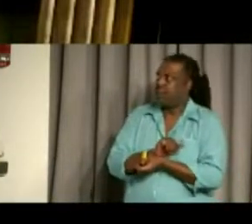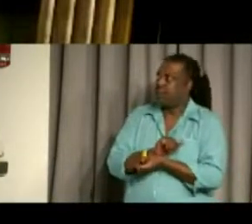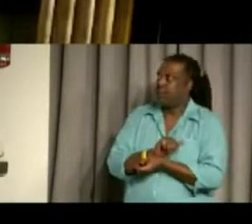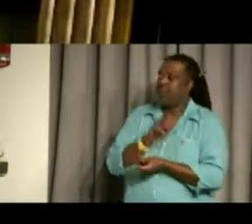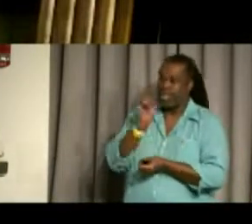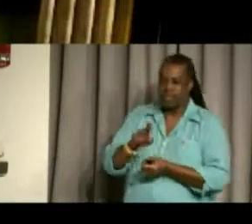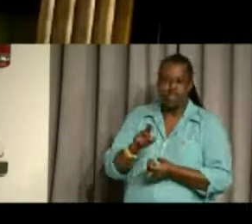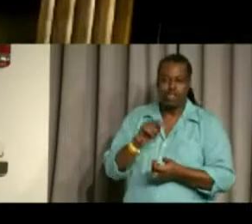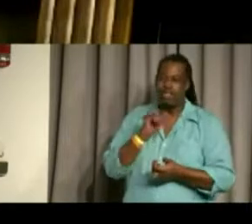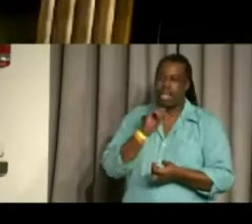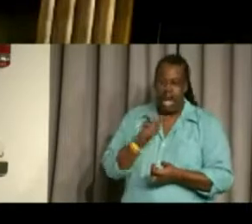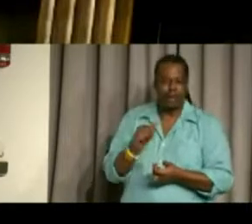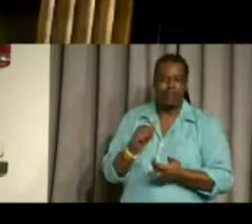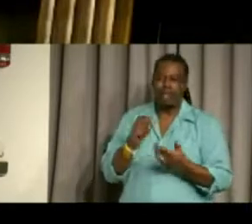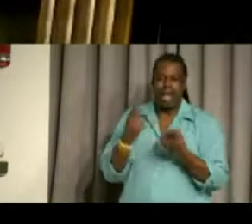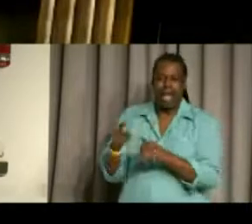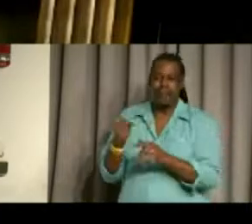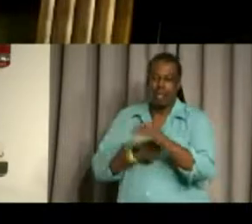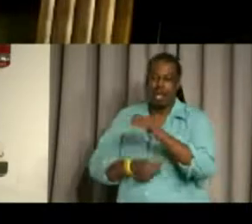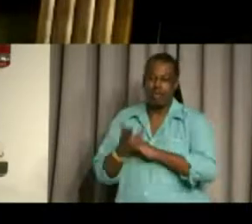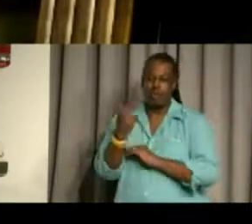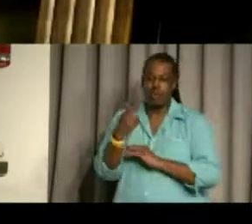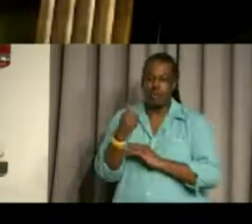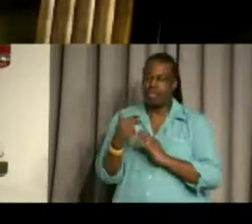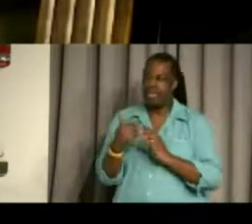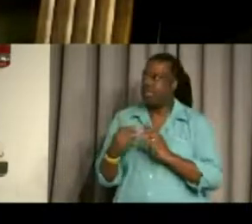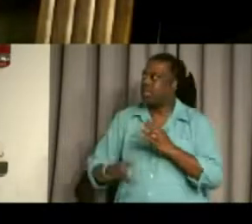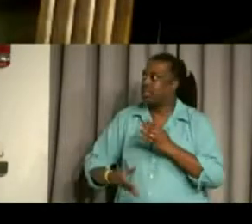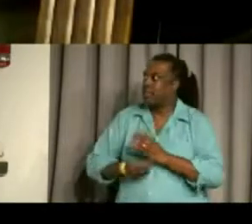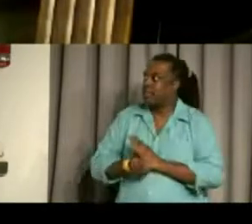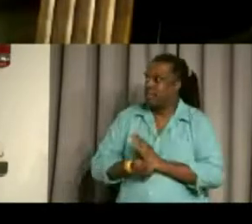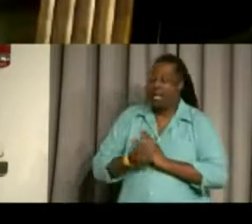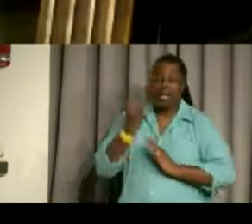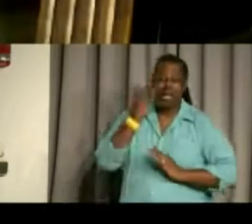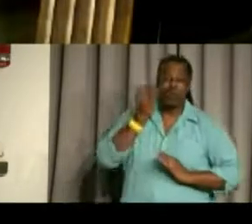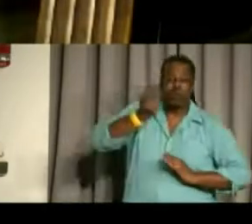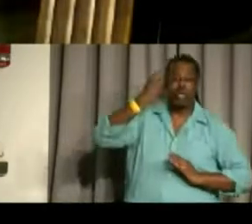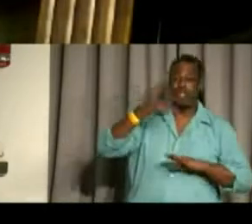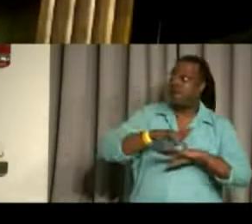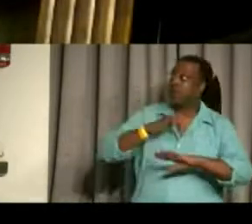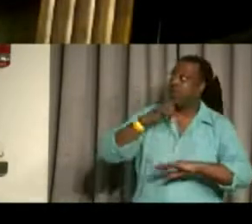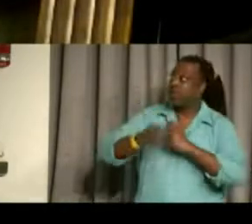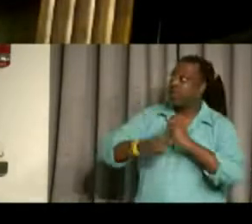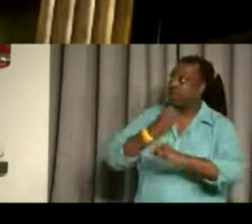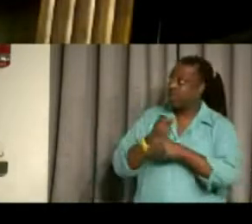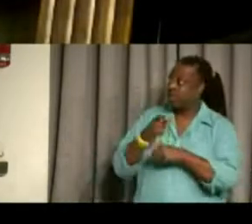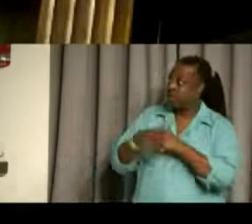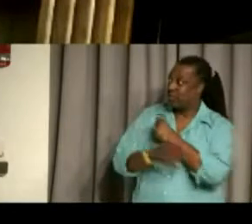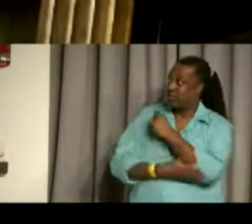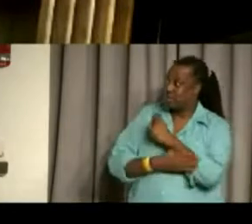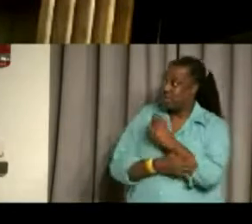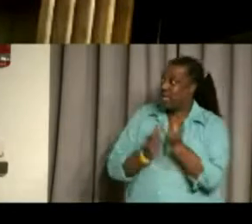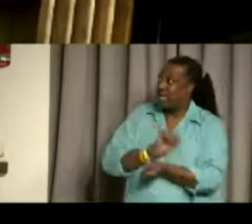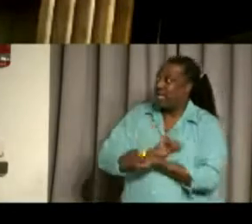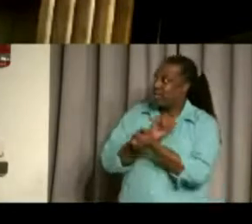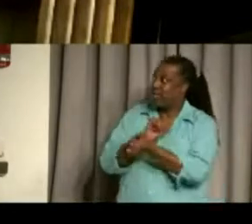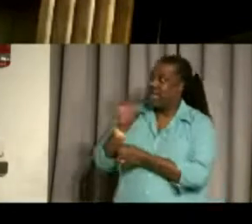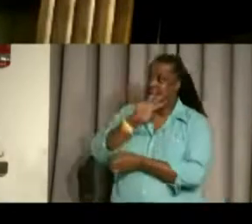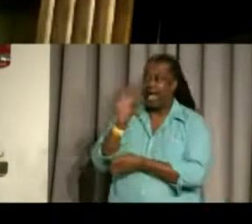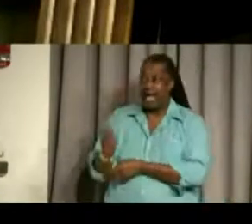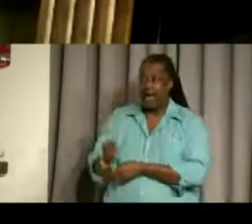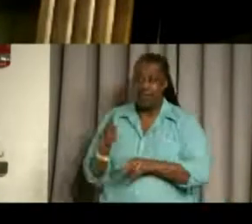under the 13th Amendment. If we understand the early years of this country, how enslaved African people were used as